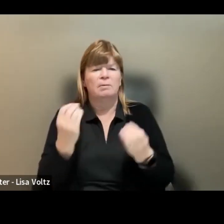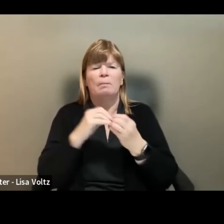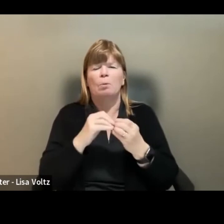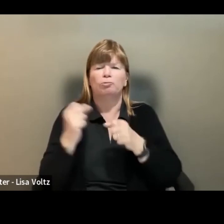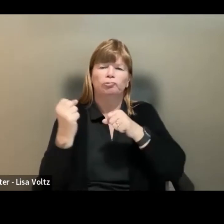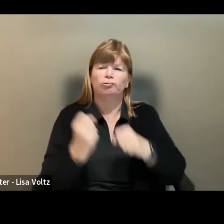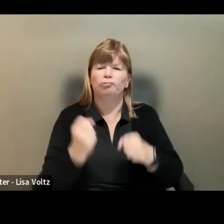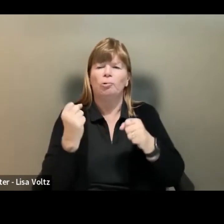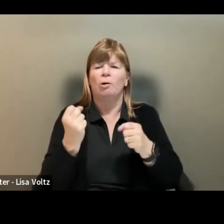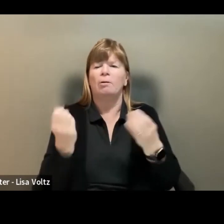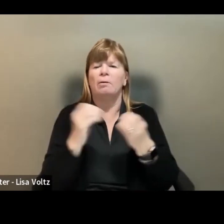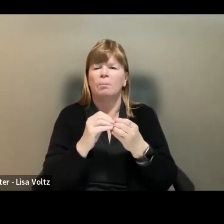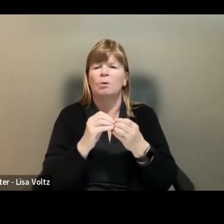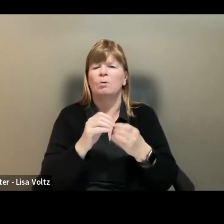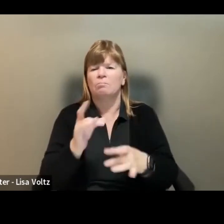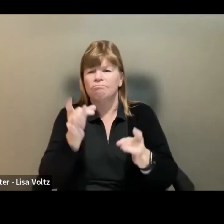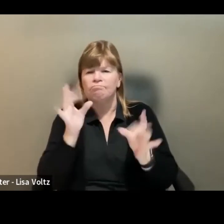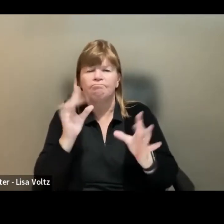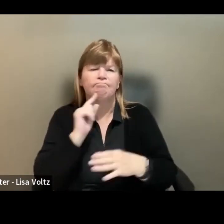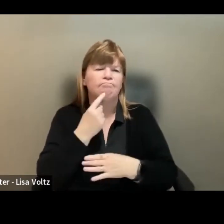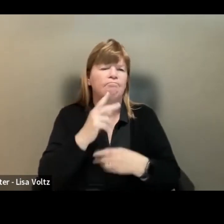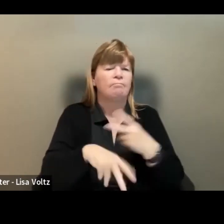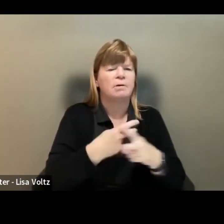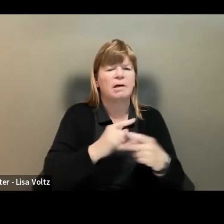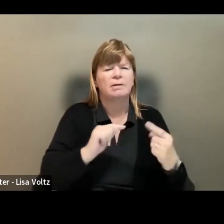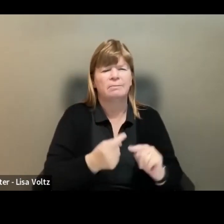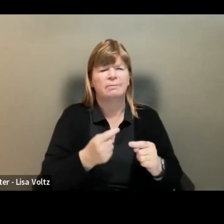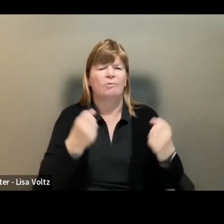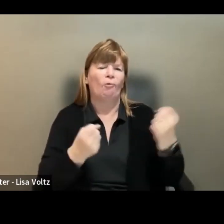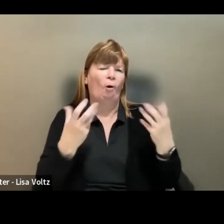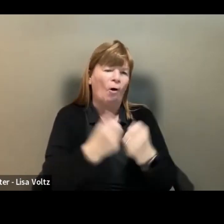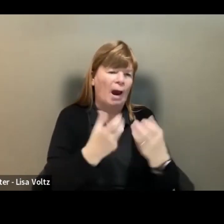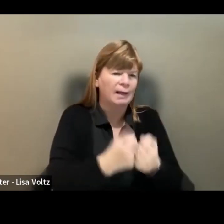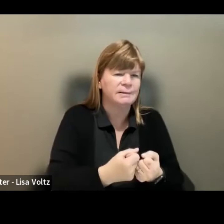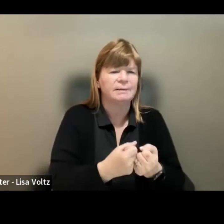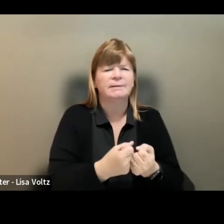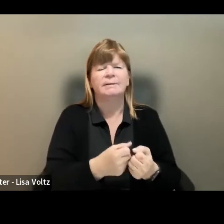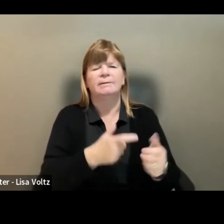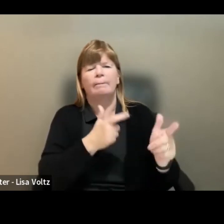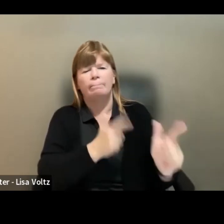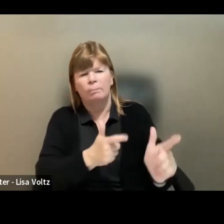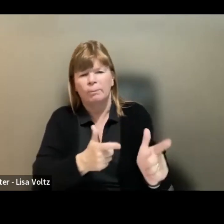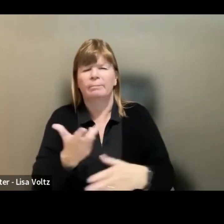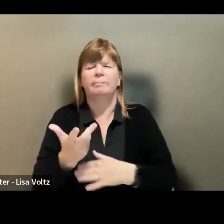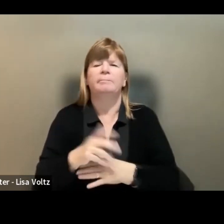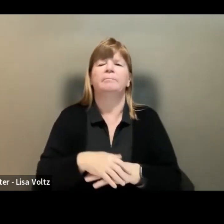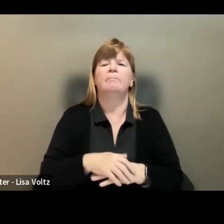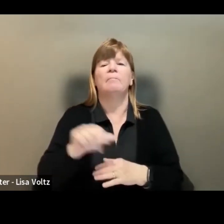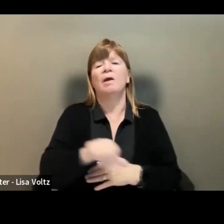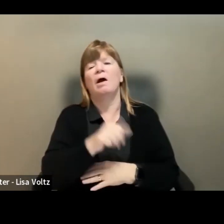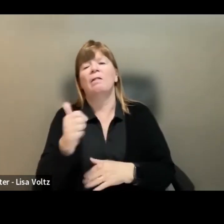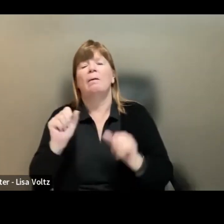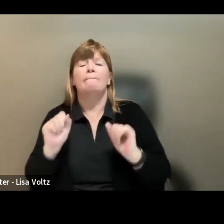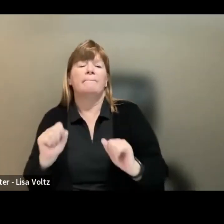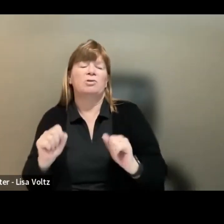of more severe mechanisms of injury, such as motor vehicle crashes or firearms. Another potential